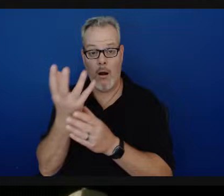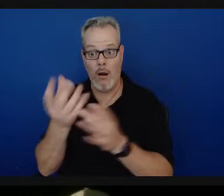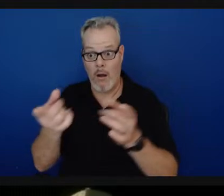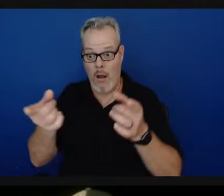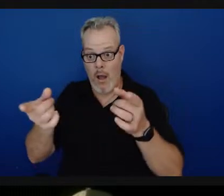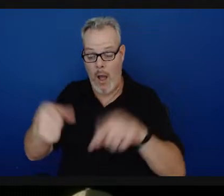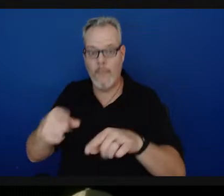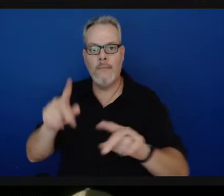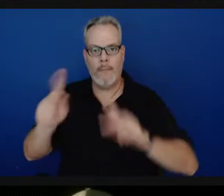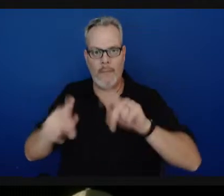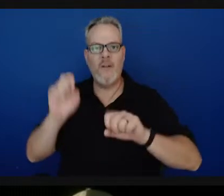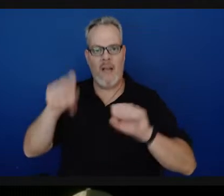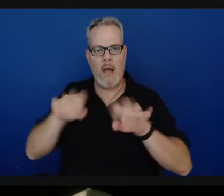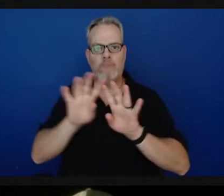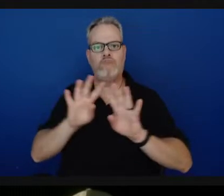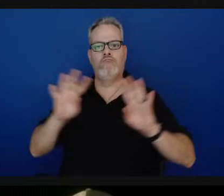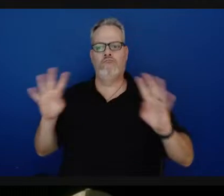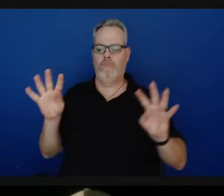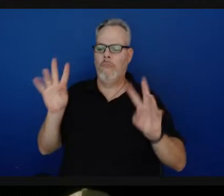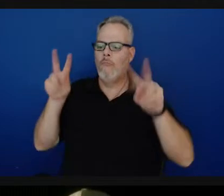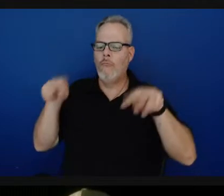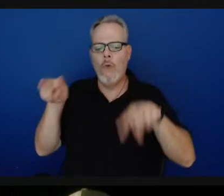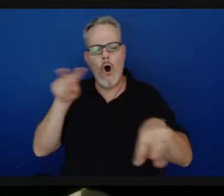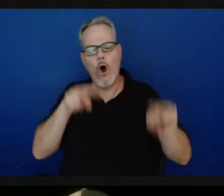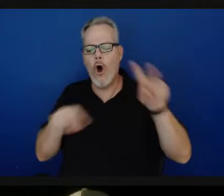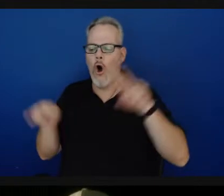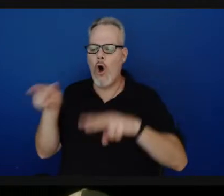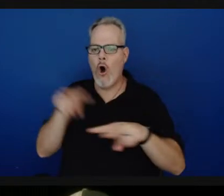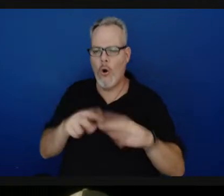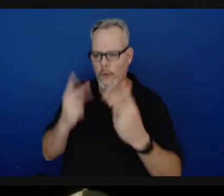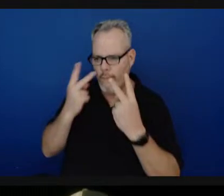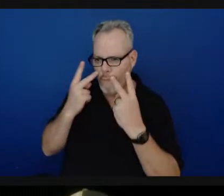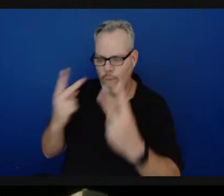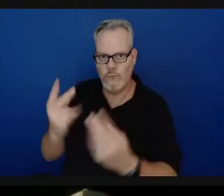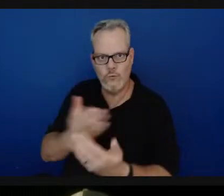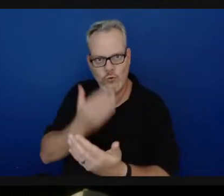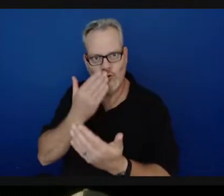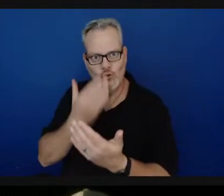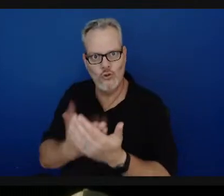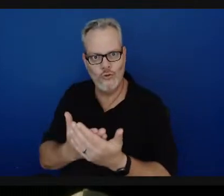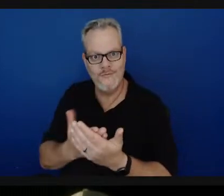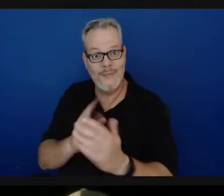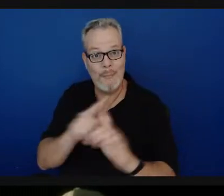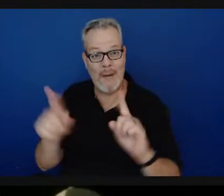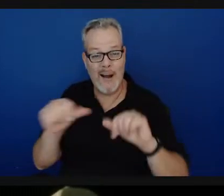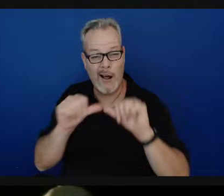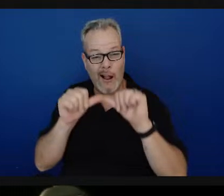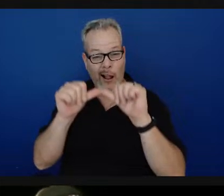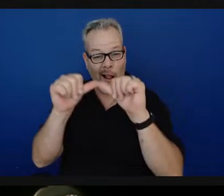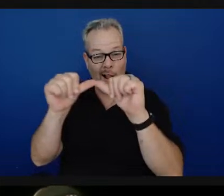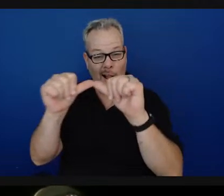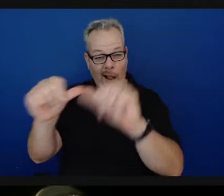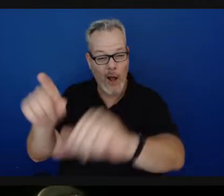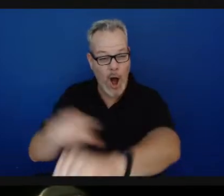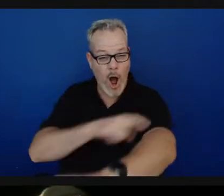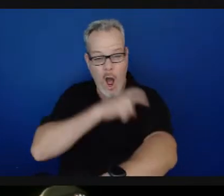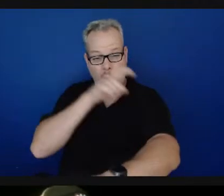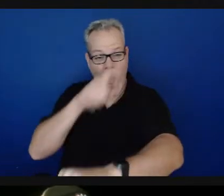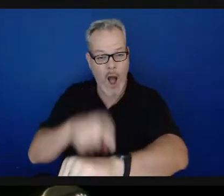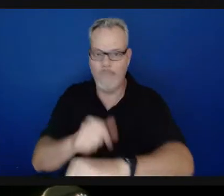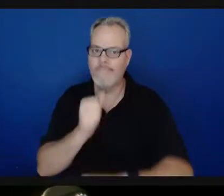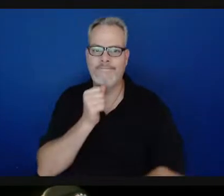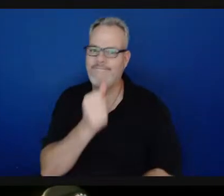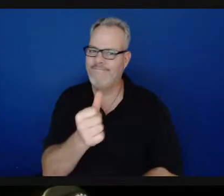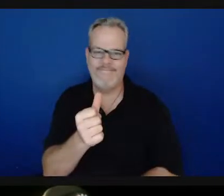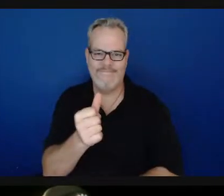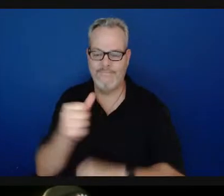they have not lasted forever, especially this last one, quite a bit shorter. If we look at the changes